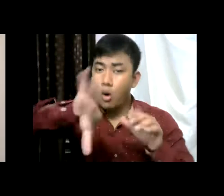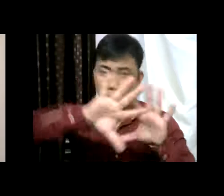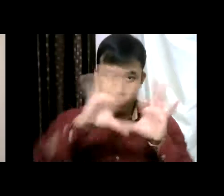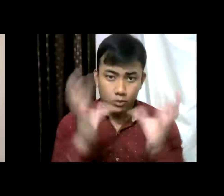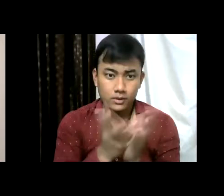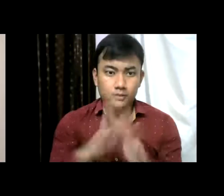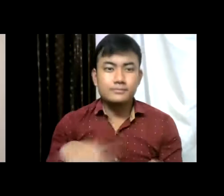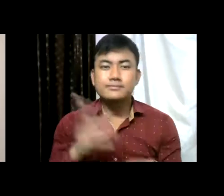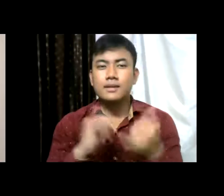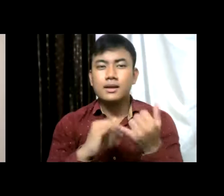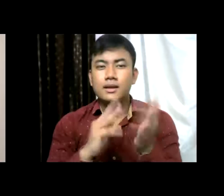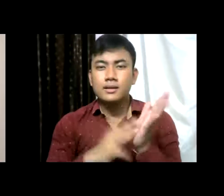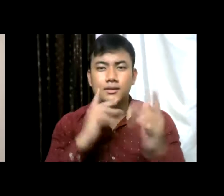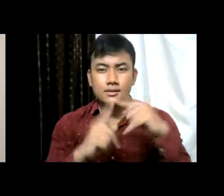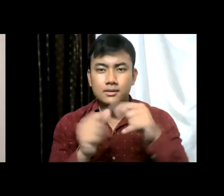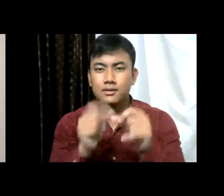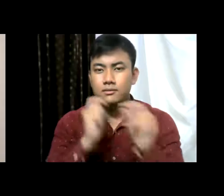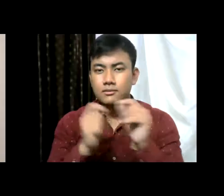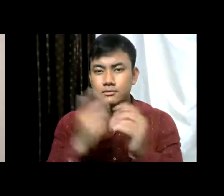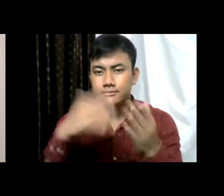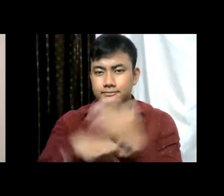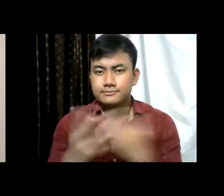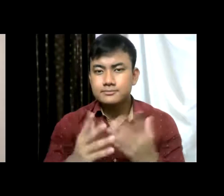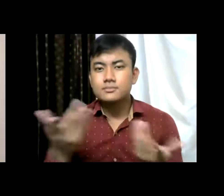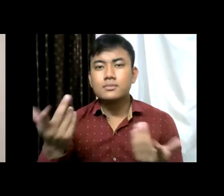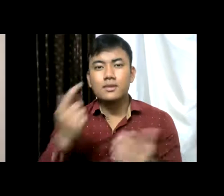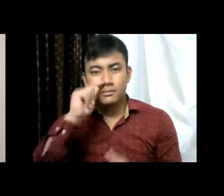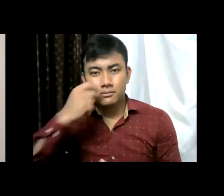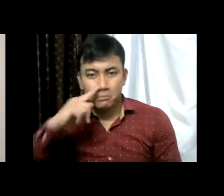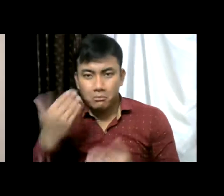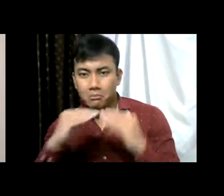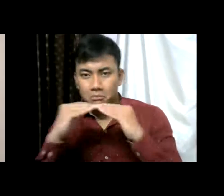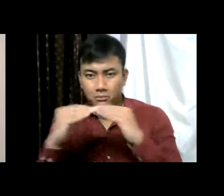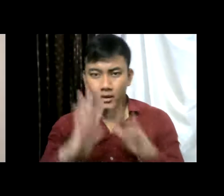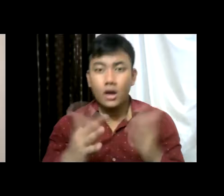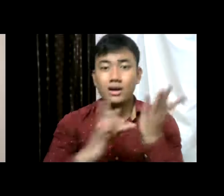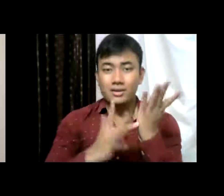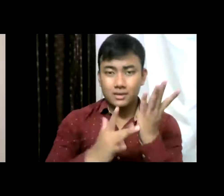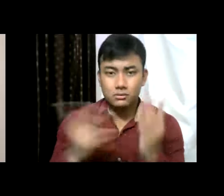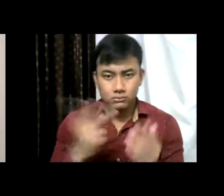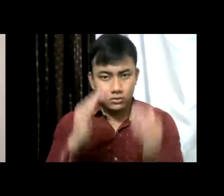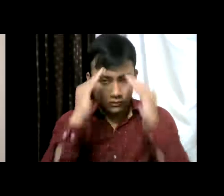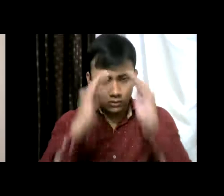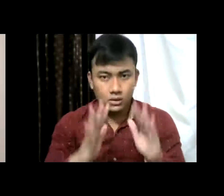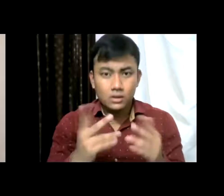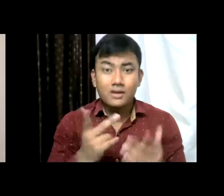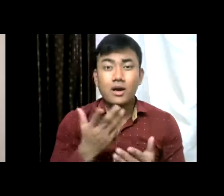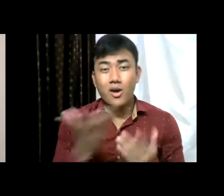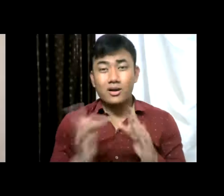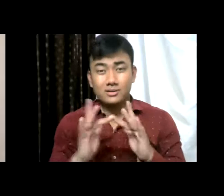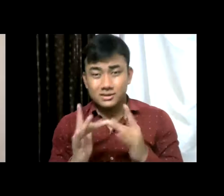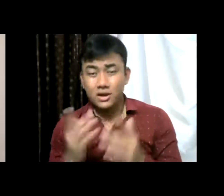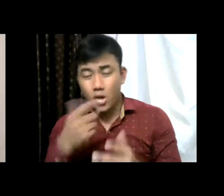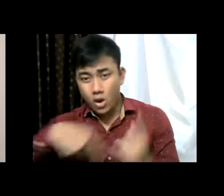Smita works at the intersection of gender, sexuality, and technology with a focus on digital rights, holistic digital